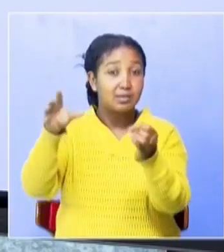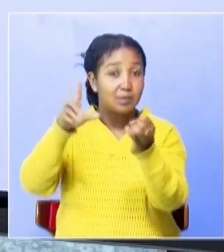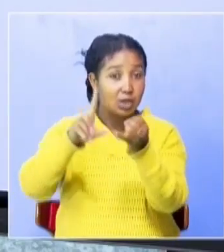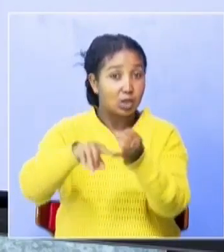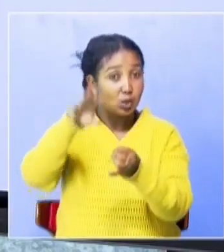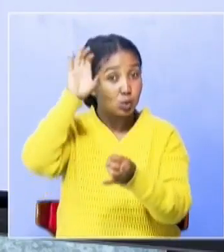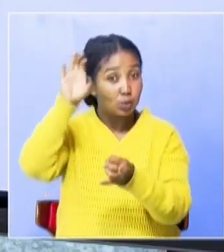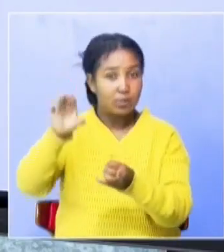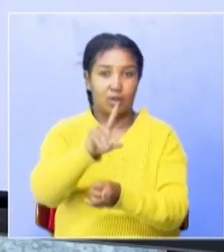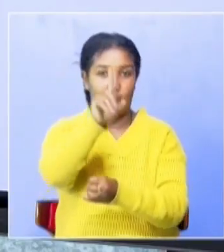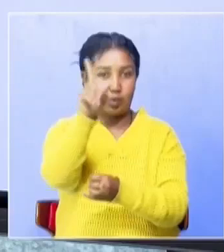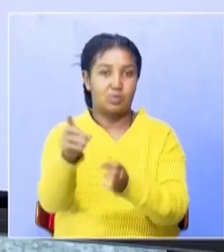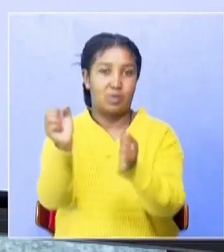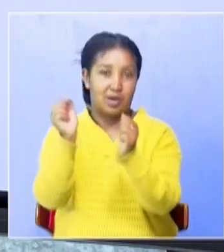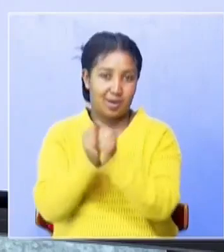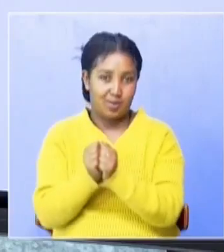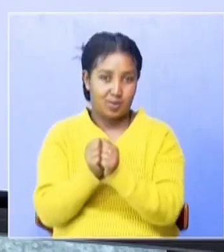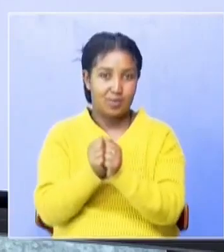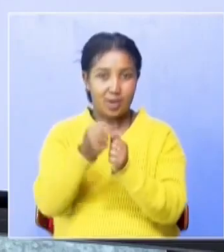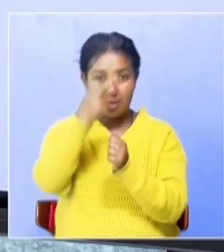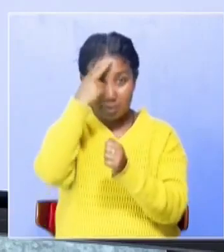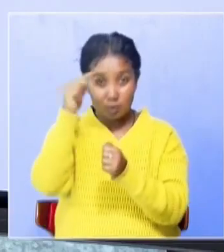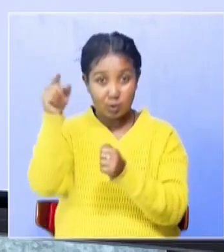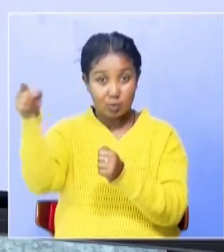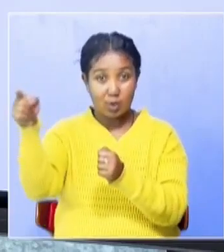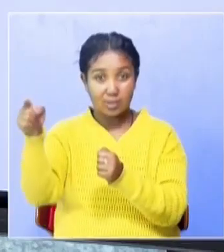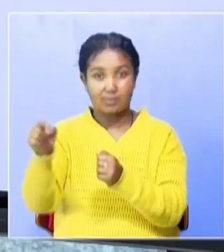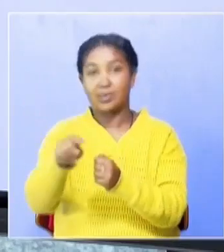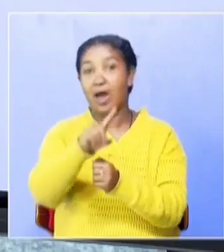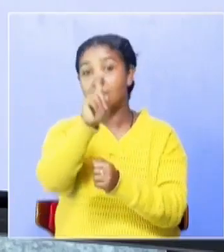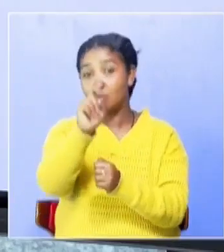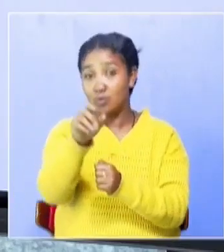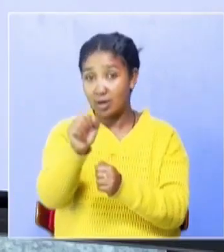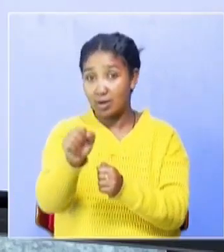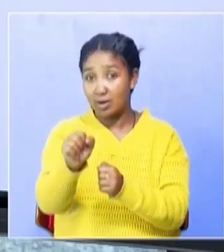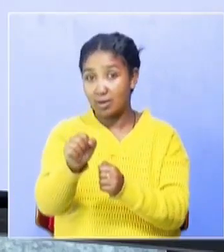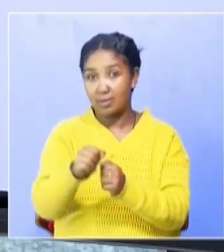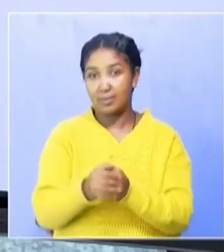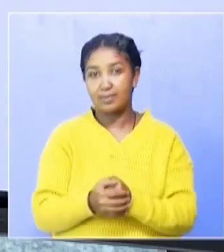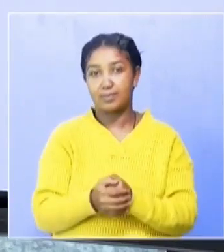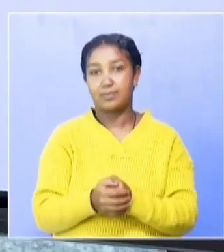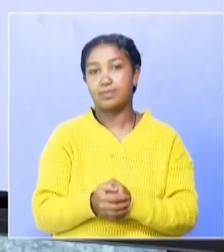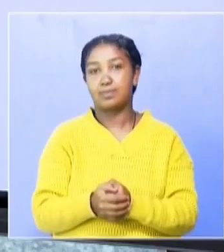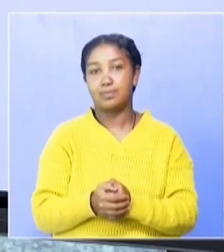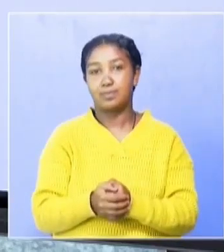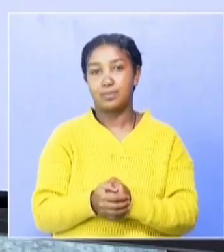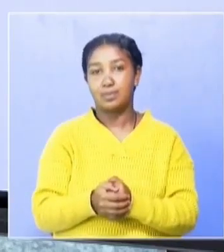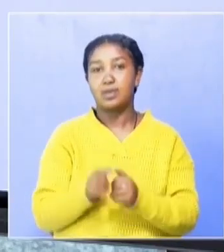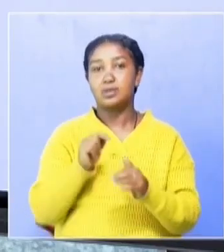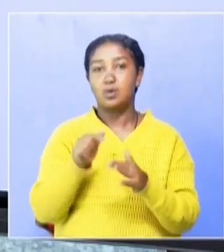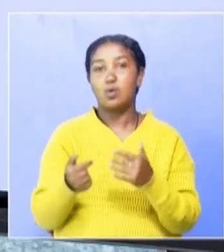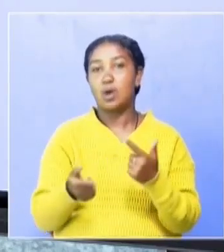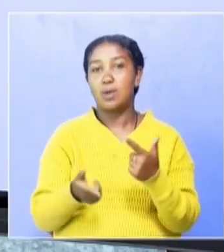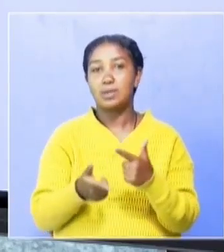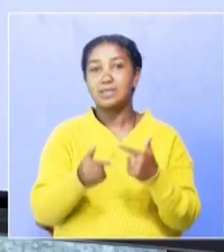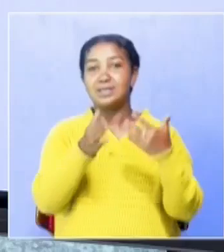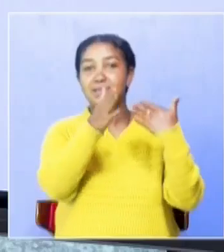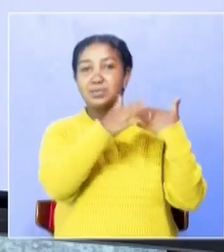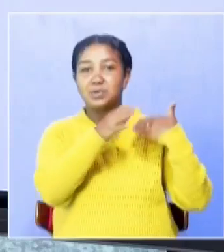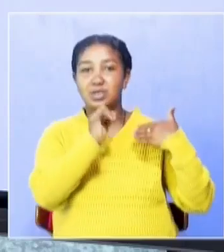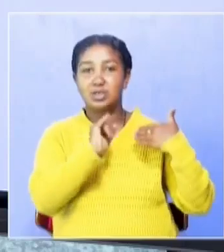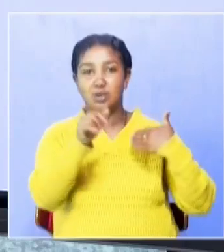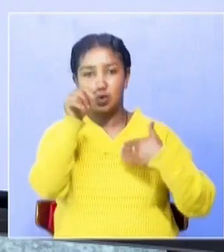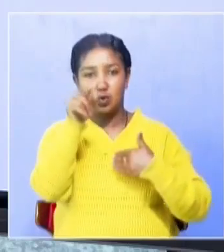there should be question mark. Because this one is about asking question, okay? Bravo. So what about if the subject